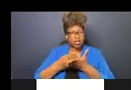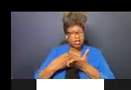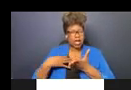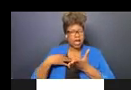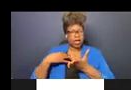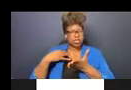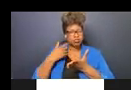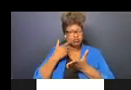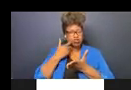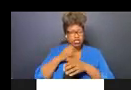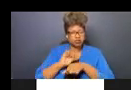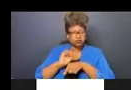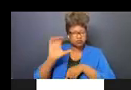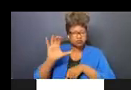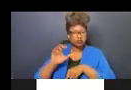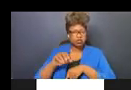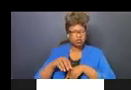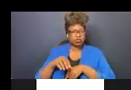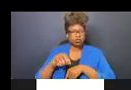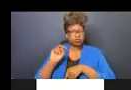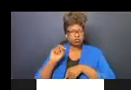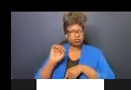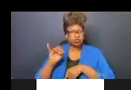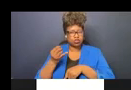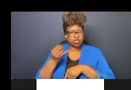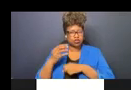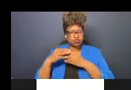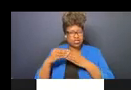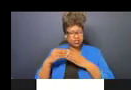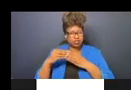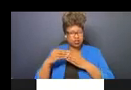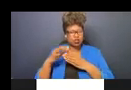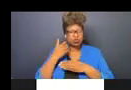put through Resilient New Jersey, and we'll talk about those in a little bit.